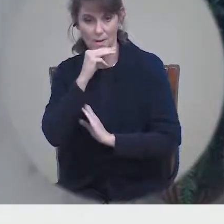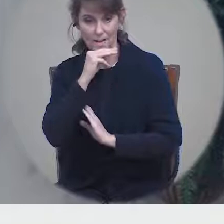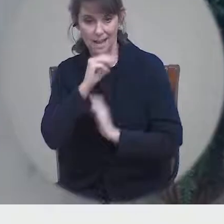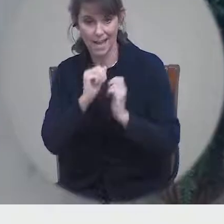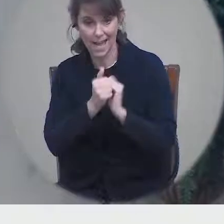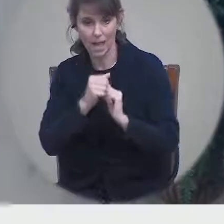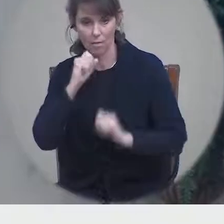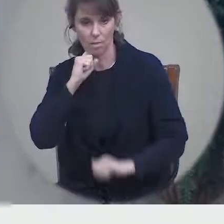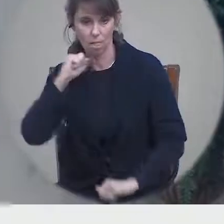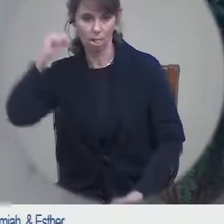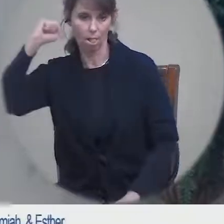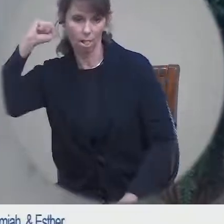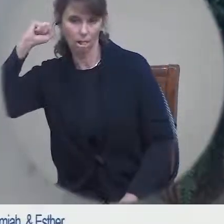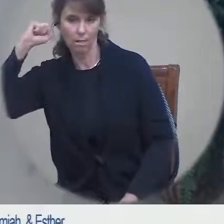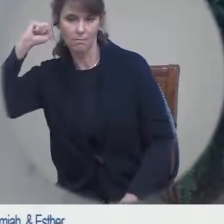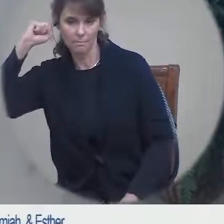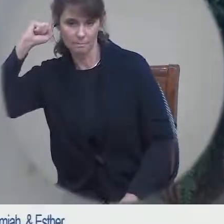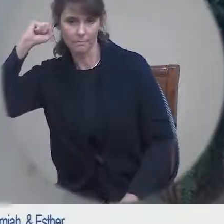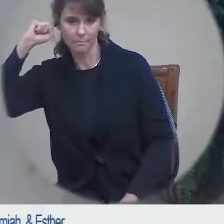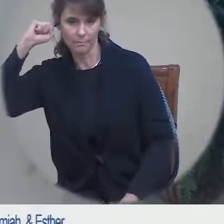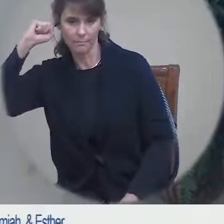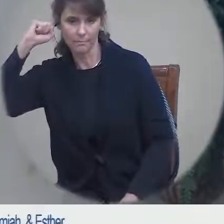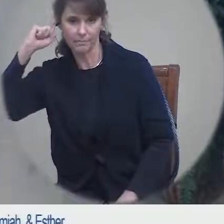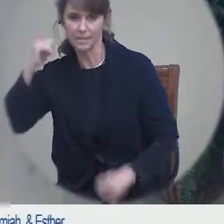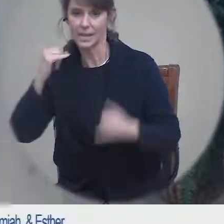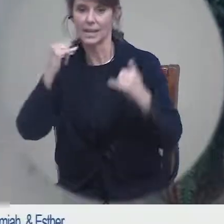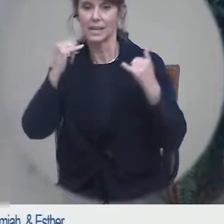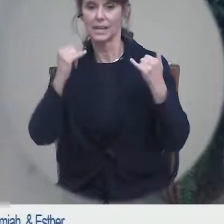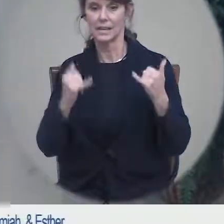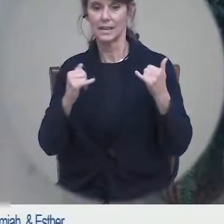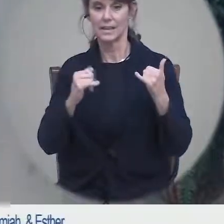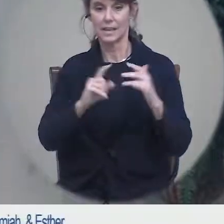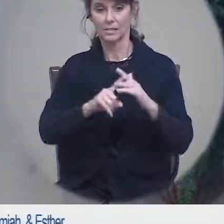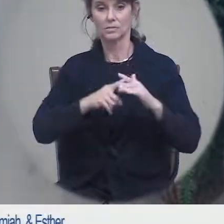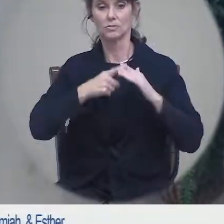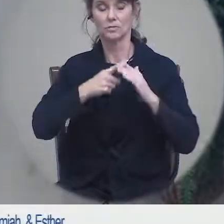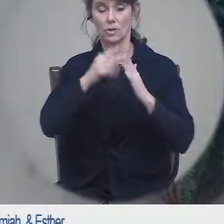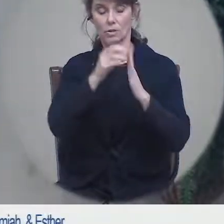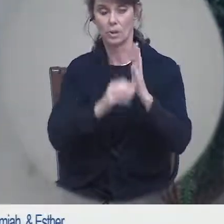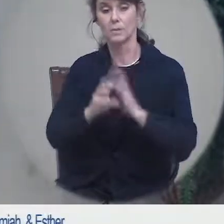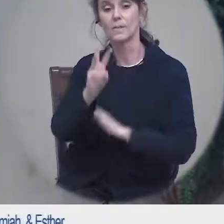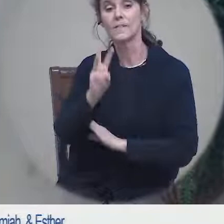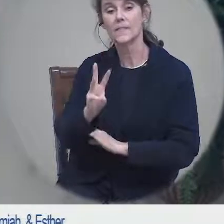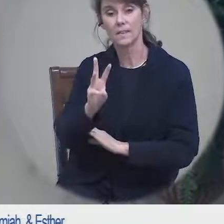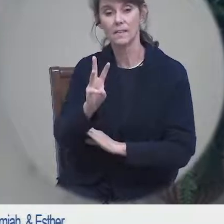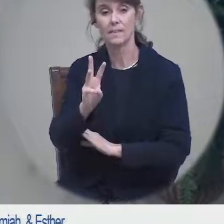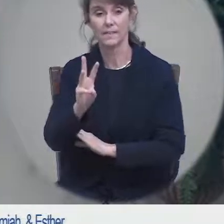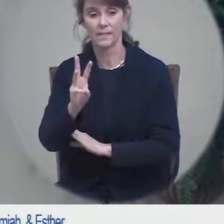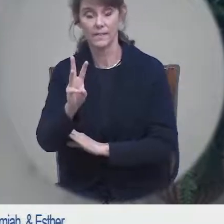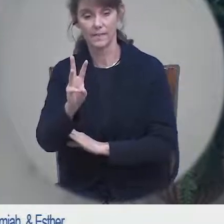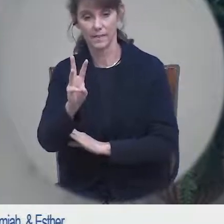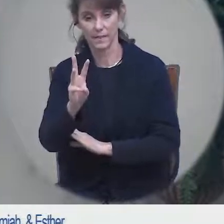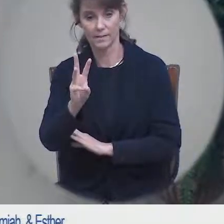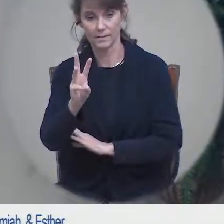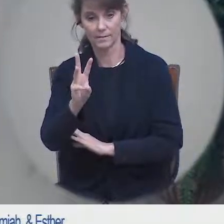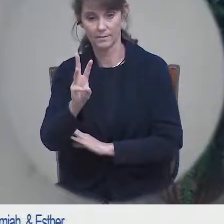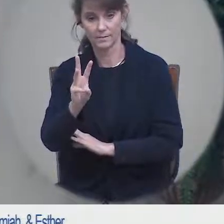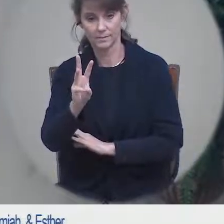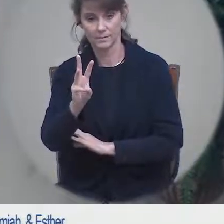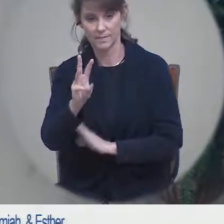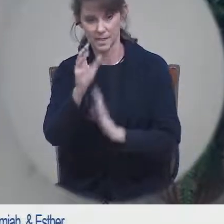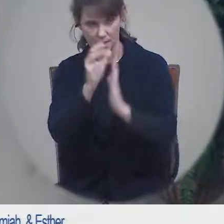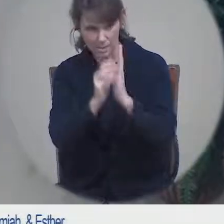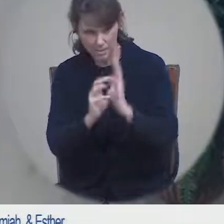chapter 6. Esther chapter 6 is really a hinge point. It is a book